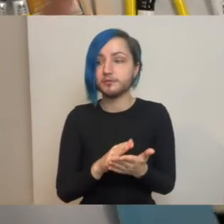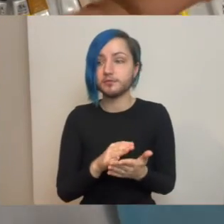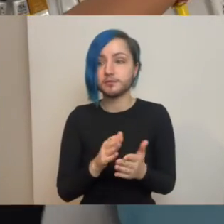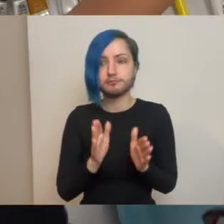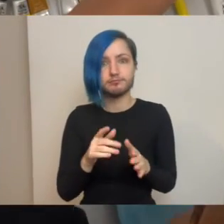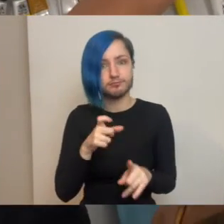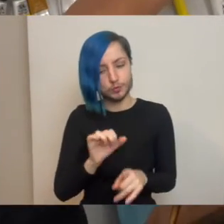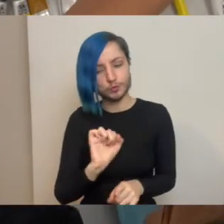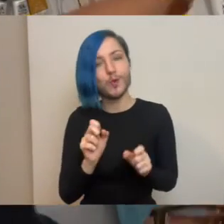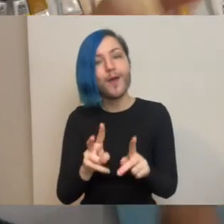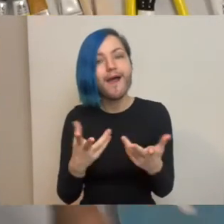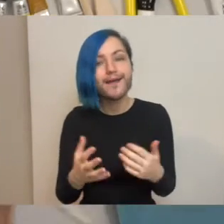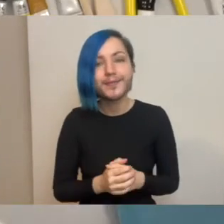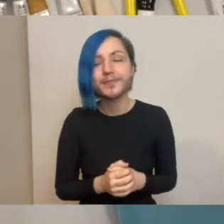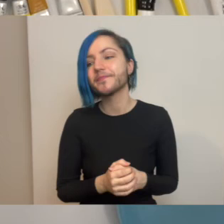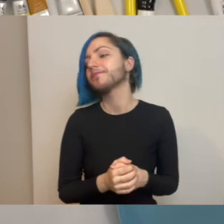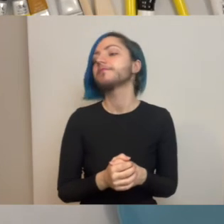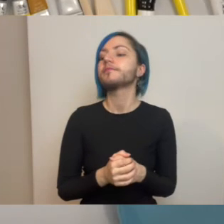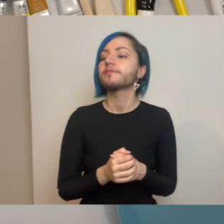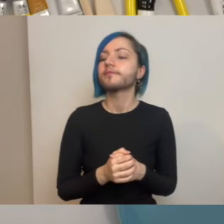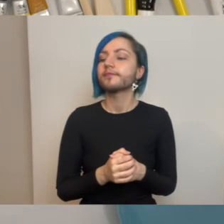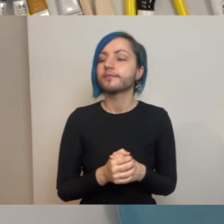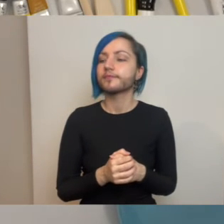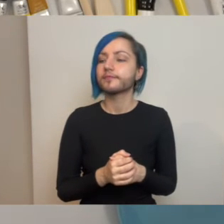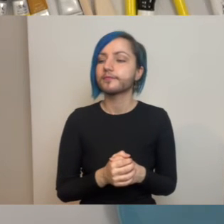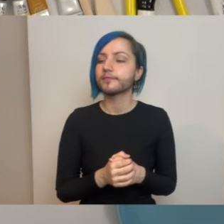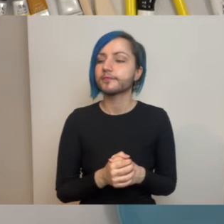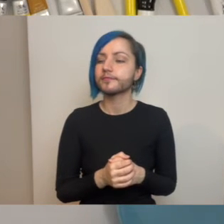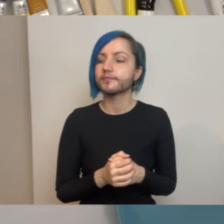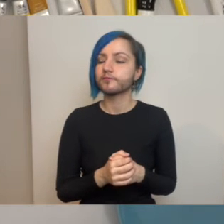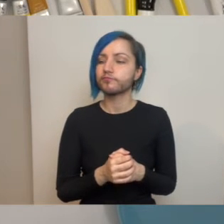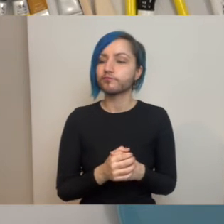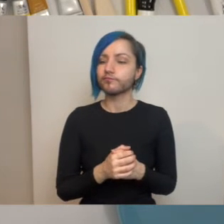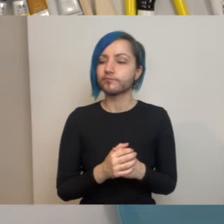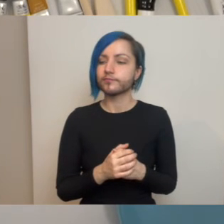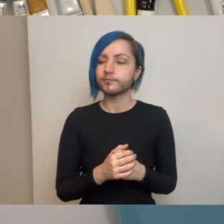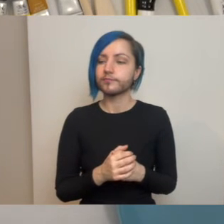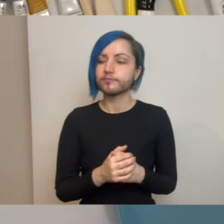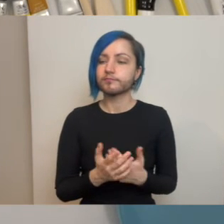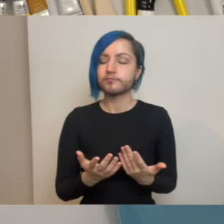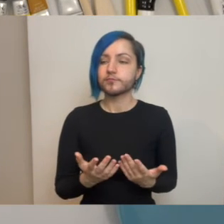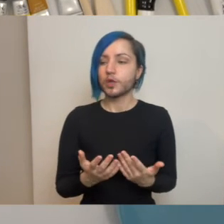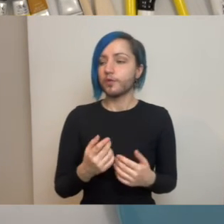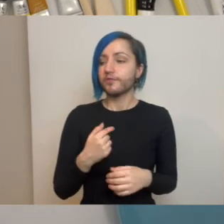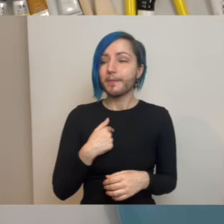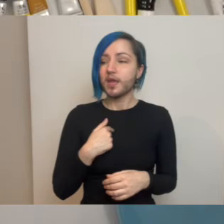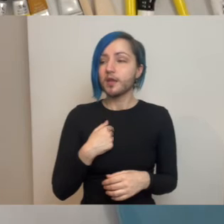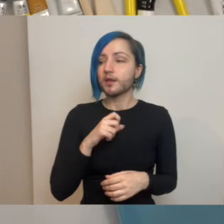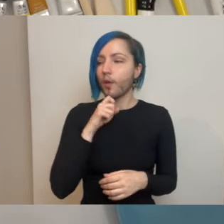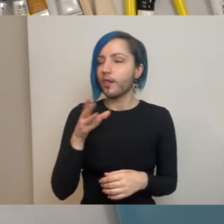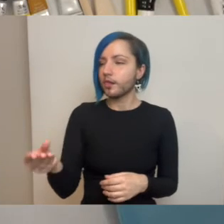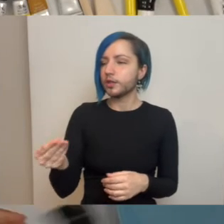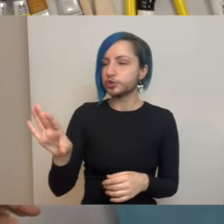is best. So I'm going to just take, for me, a beautiful large